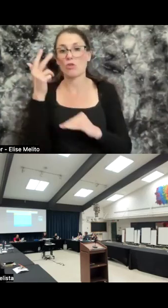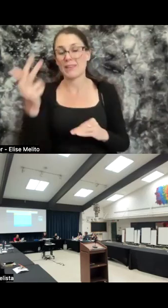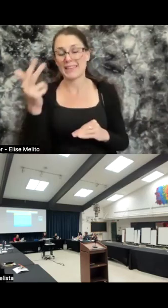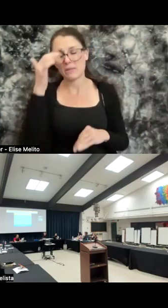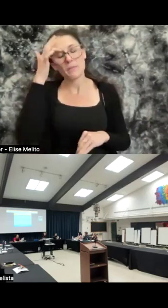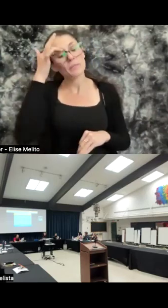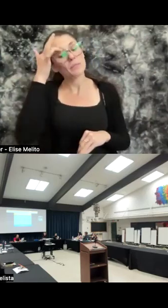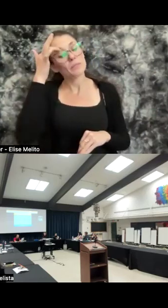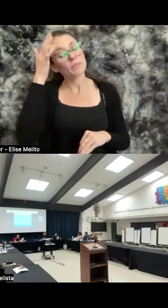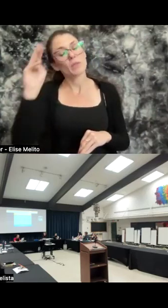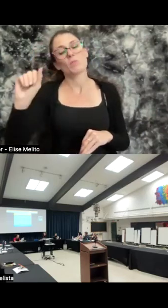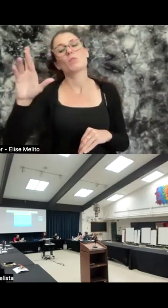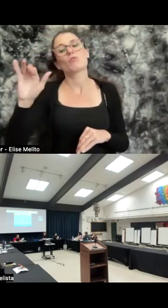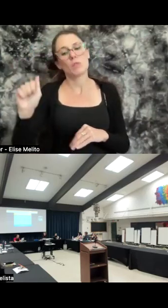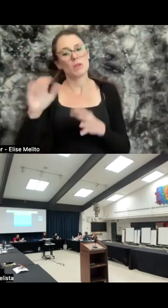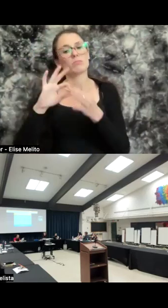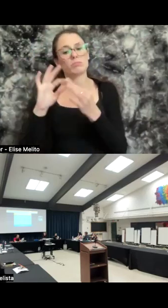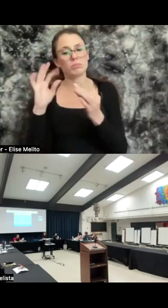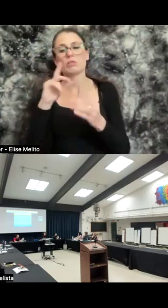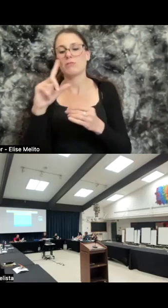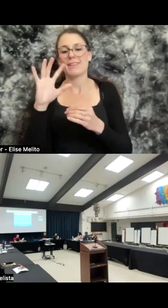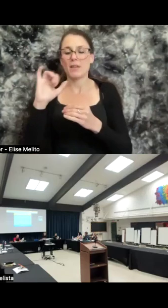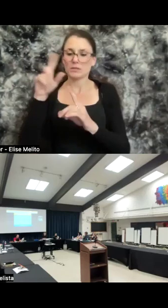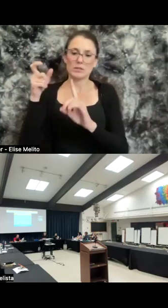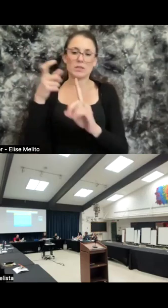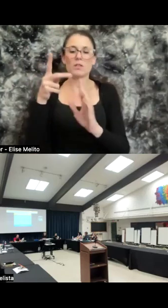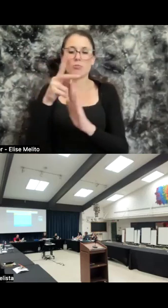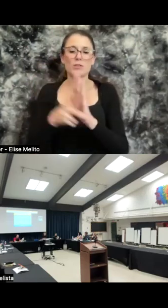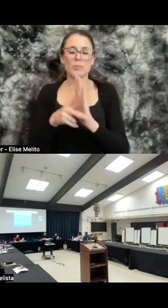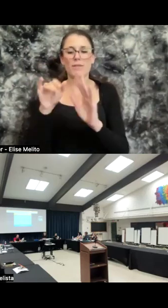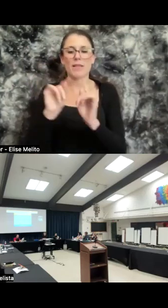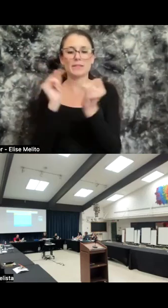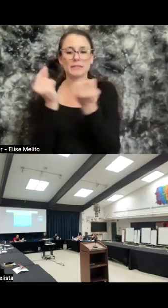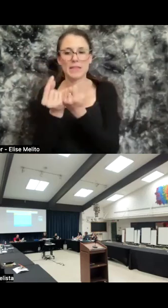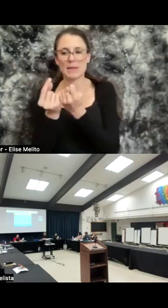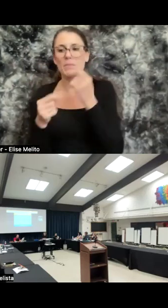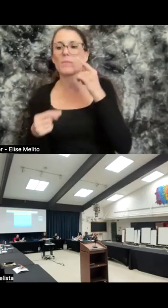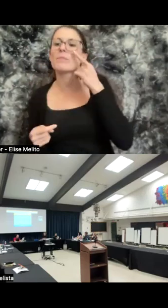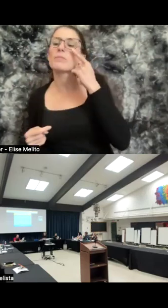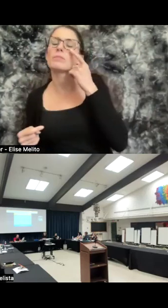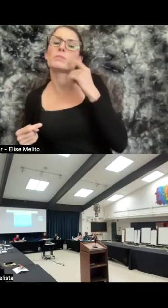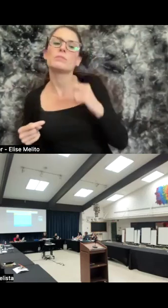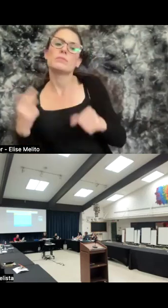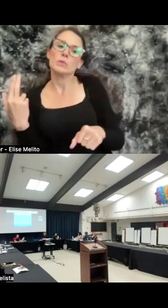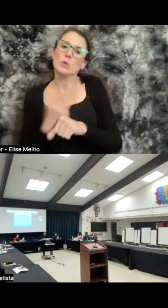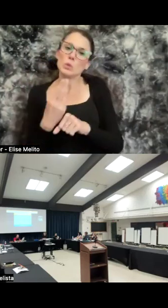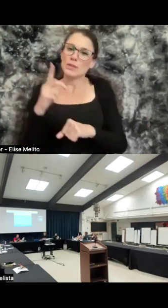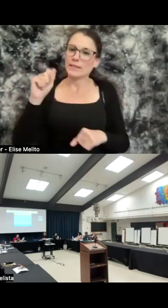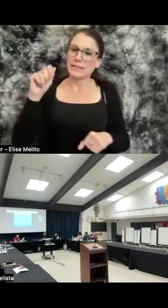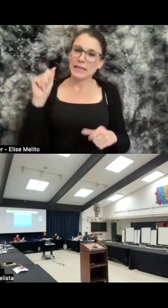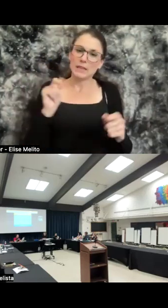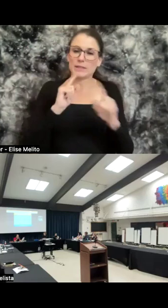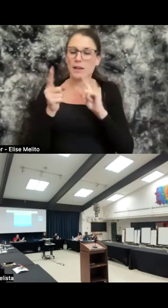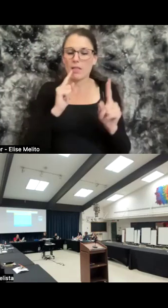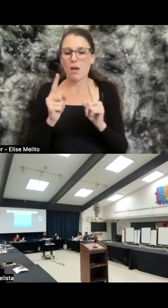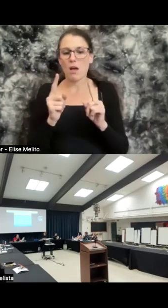the organizing principle of that team, there is a use of a data dialogue to